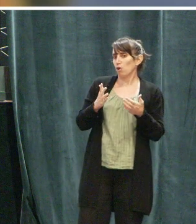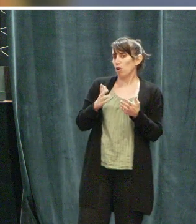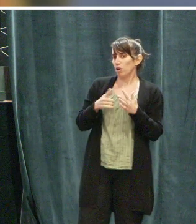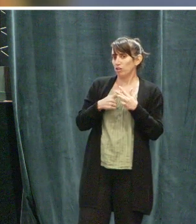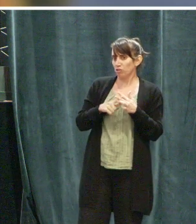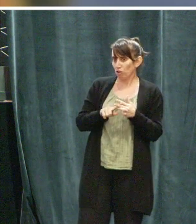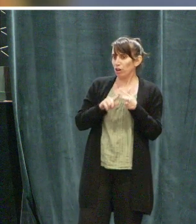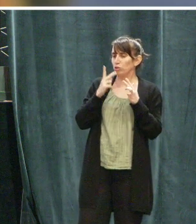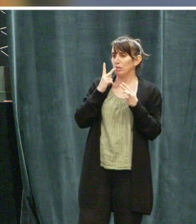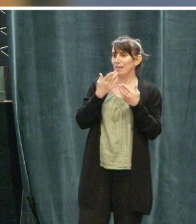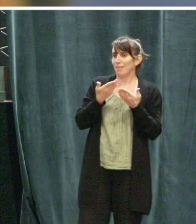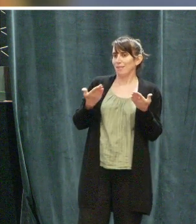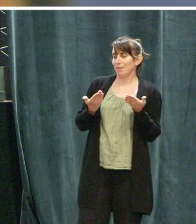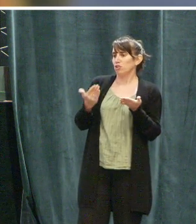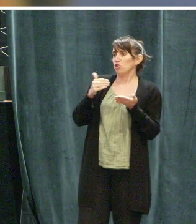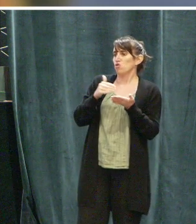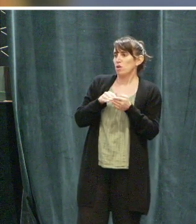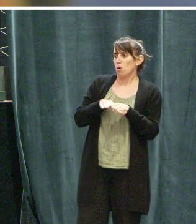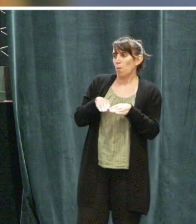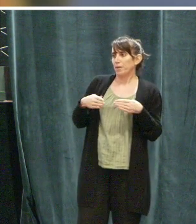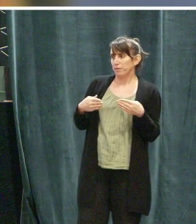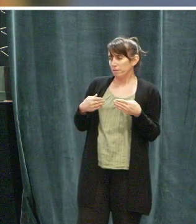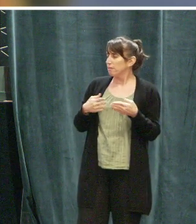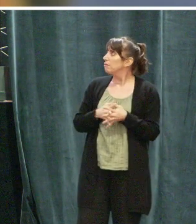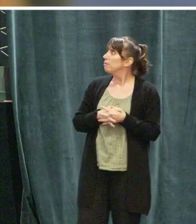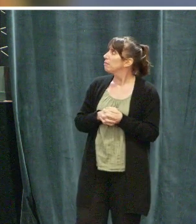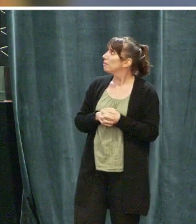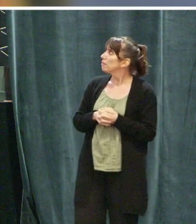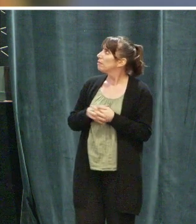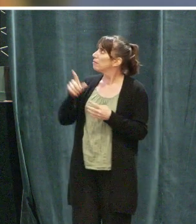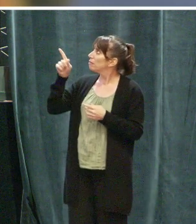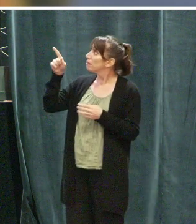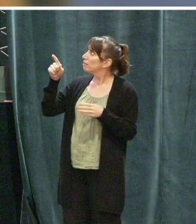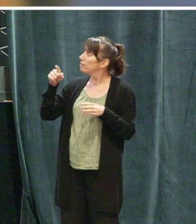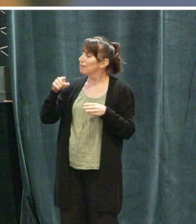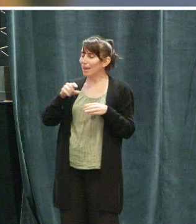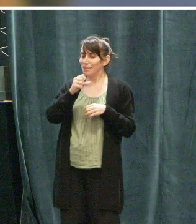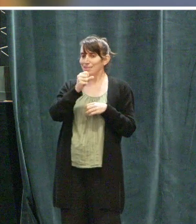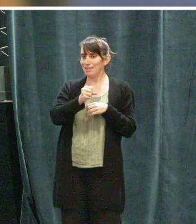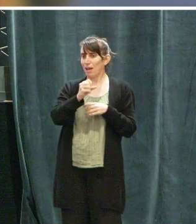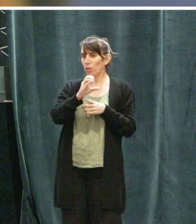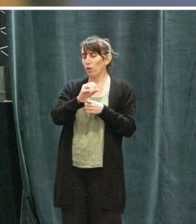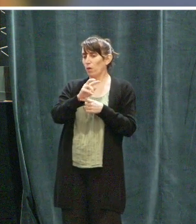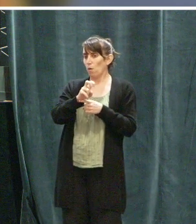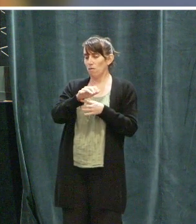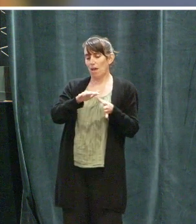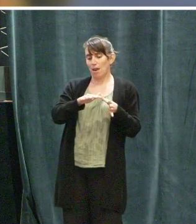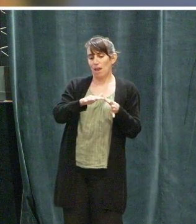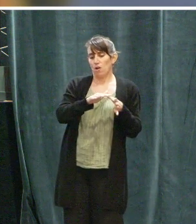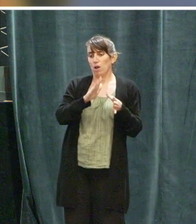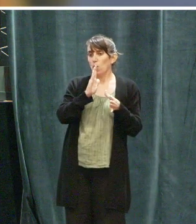things reopened. So down around adjacent to South Cove, we've got this